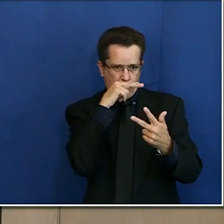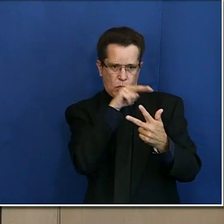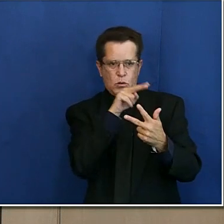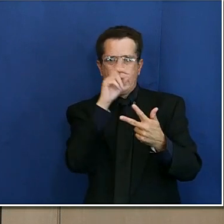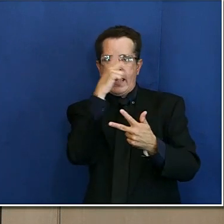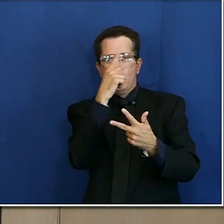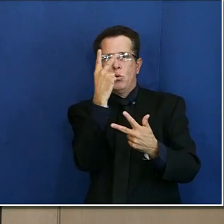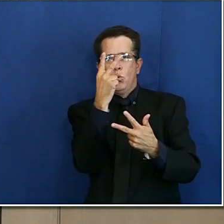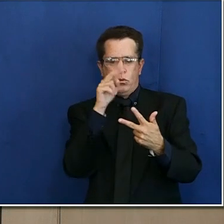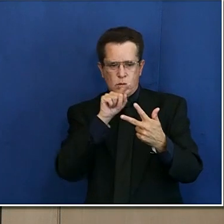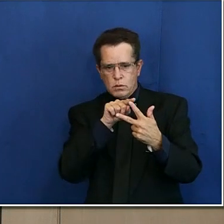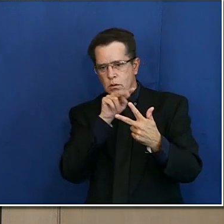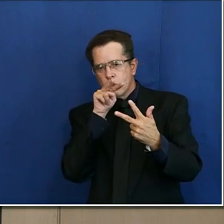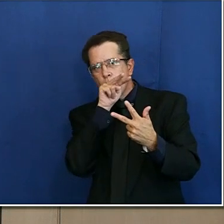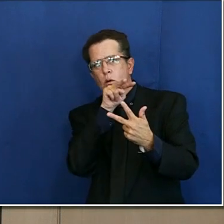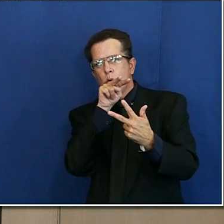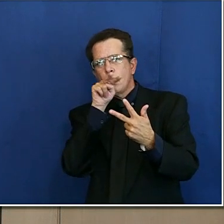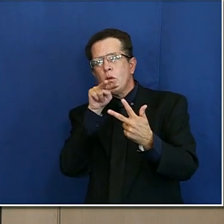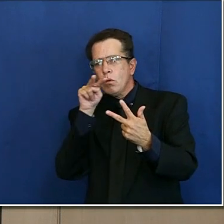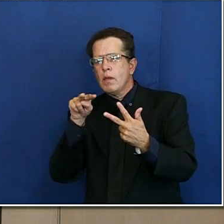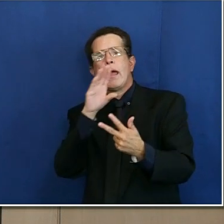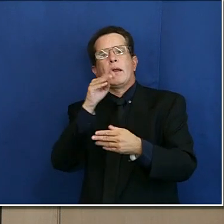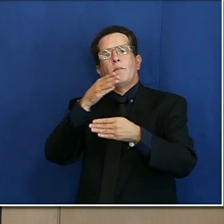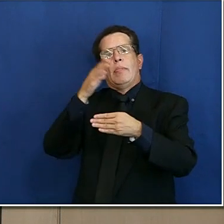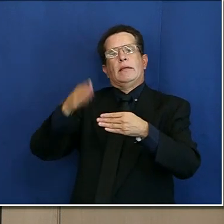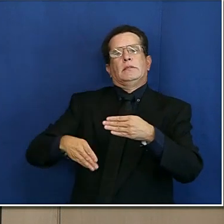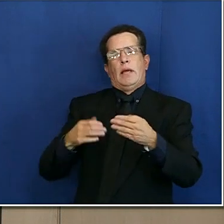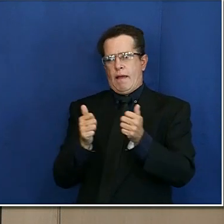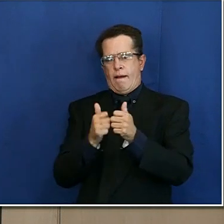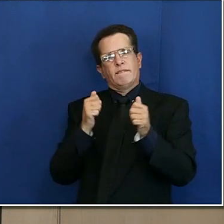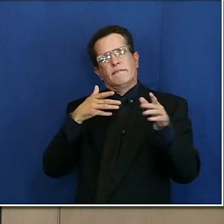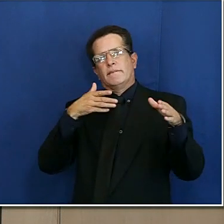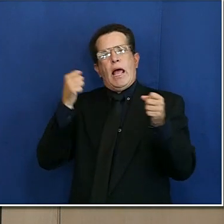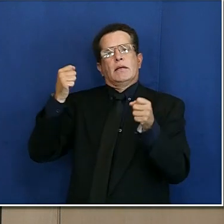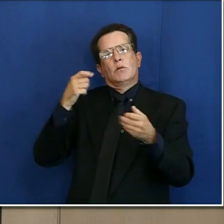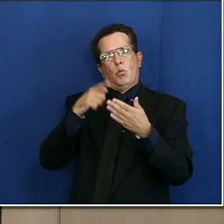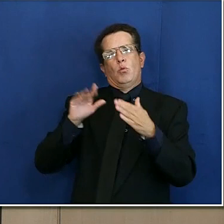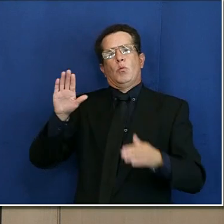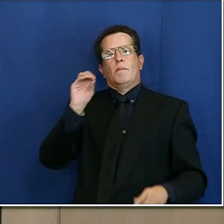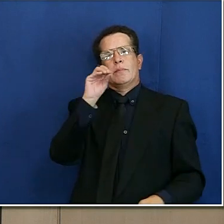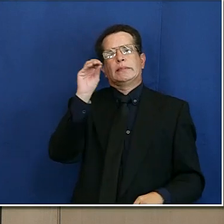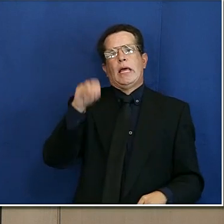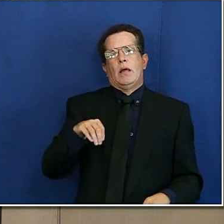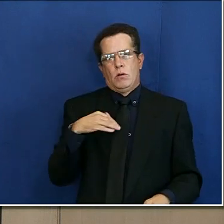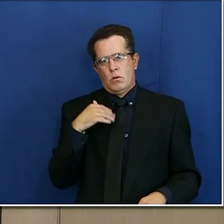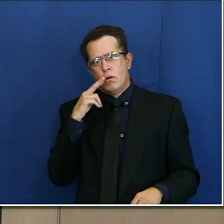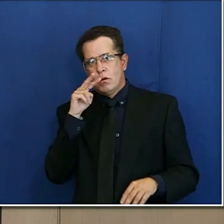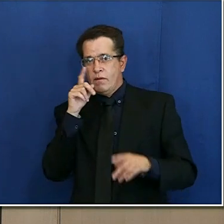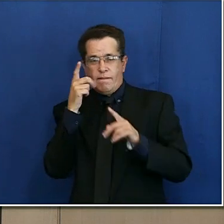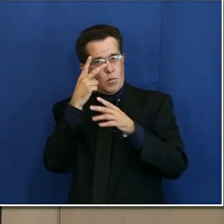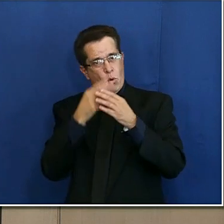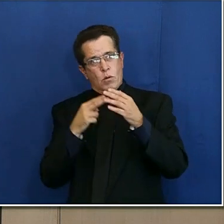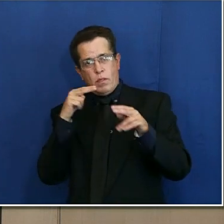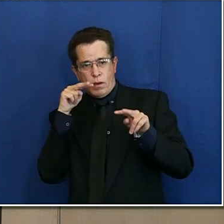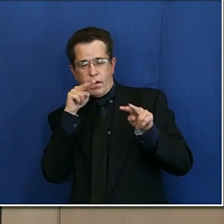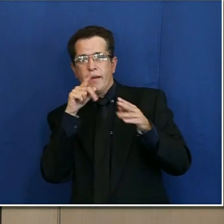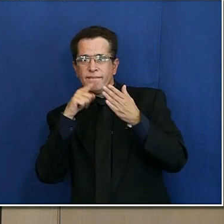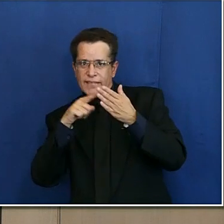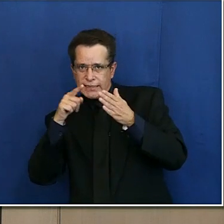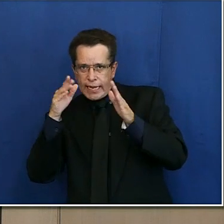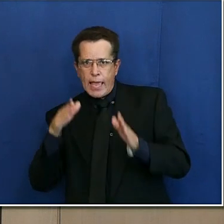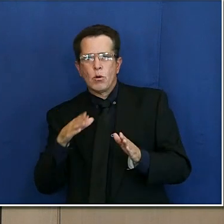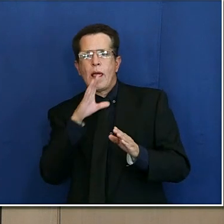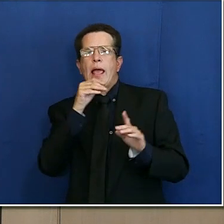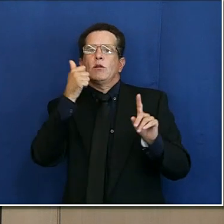look at the completion rate. And as stated, the initial contact for both case investigations and